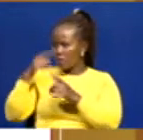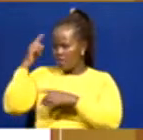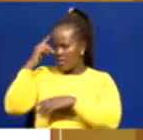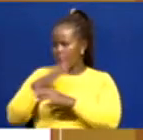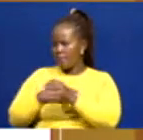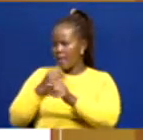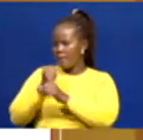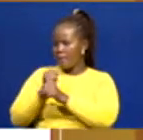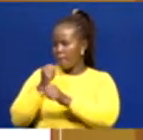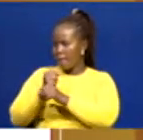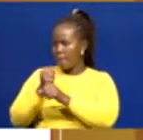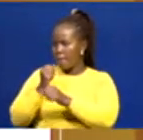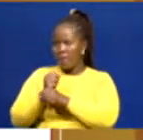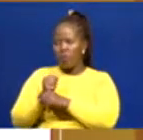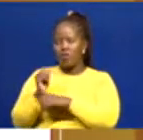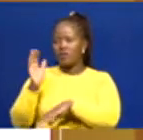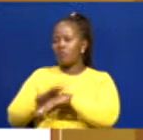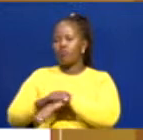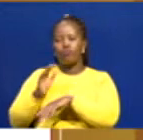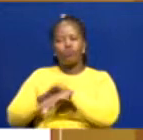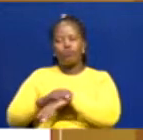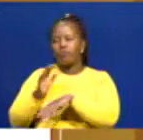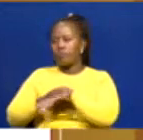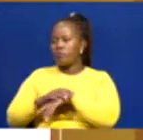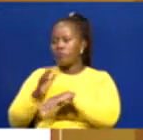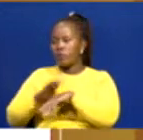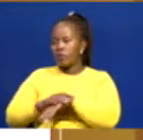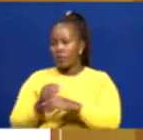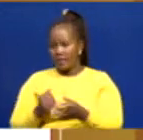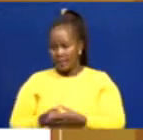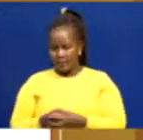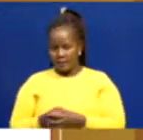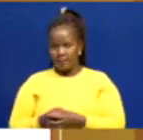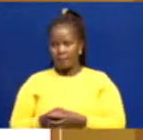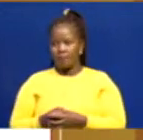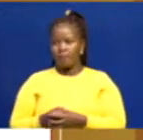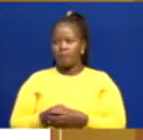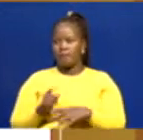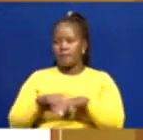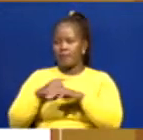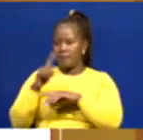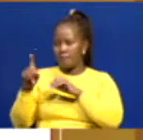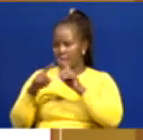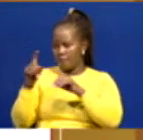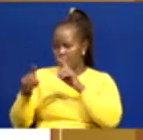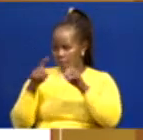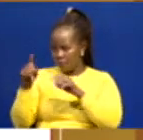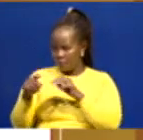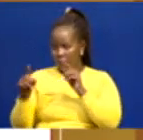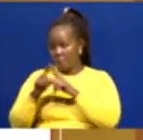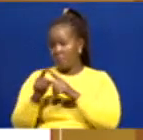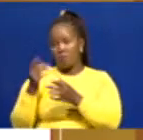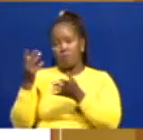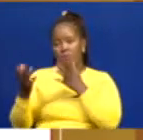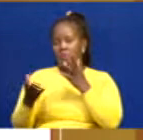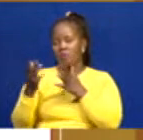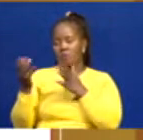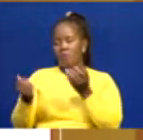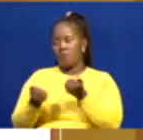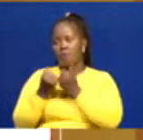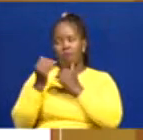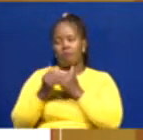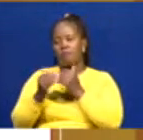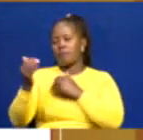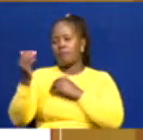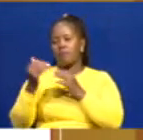I think I'd stood first in the entire Cambridge examination. And that's probably... And then you went to the UK. That's when